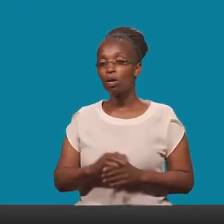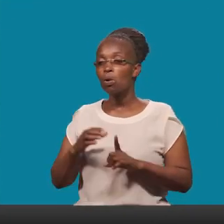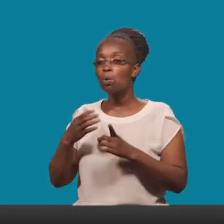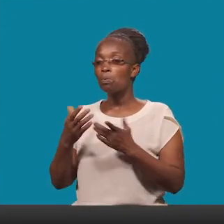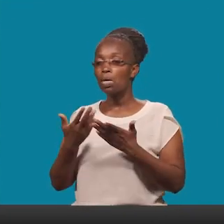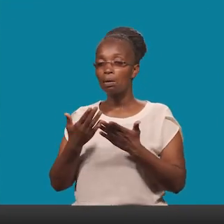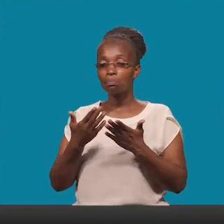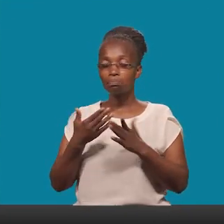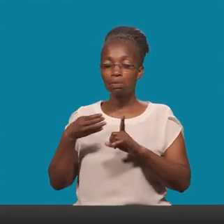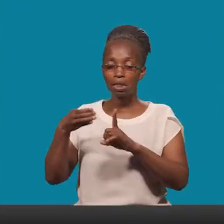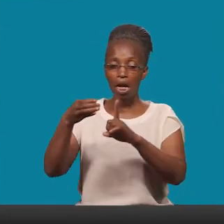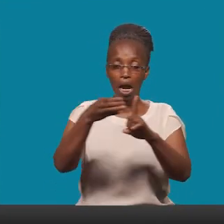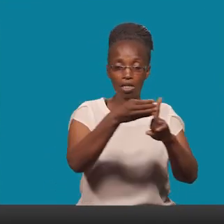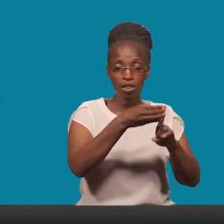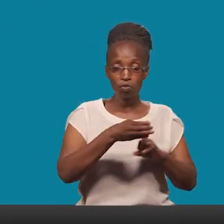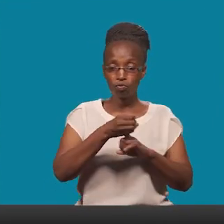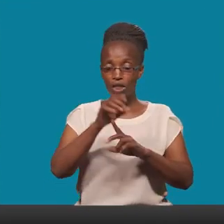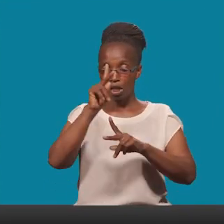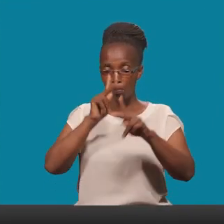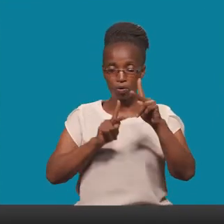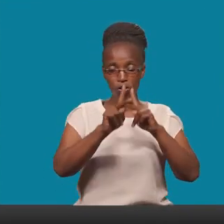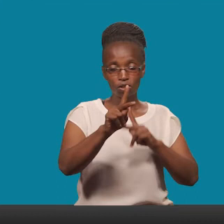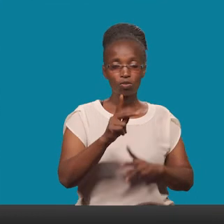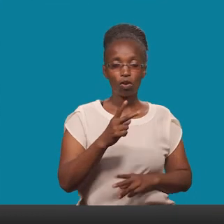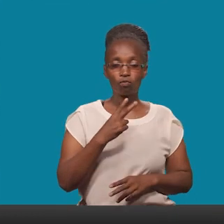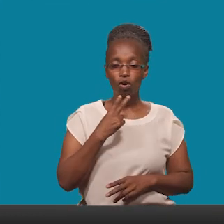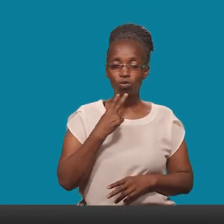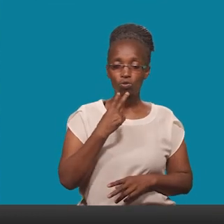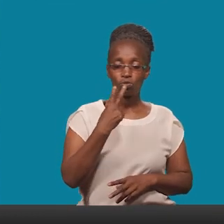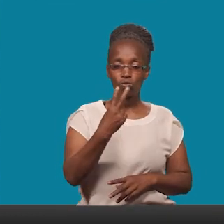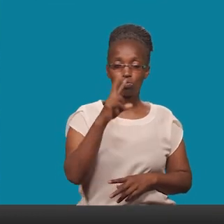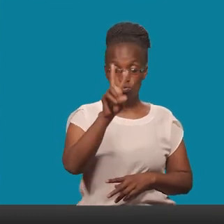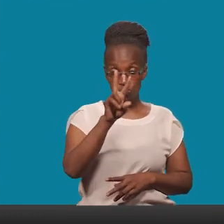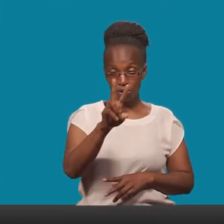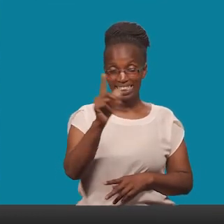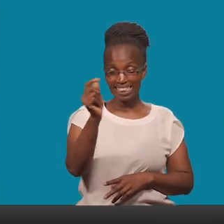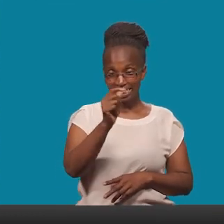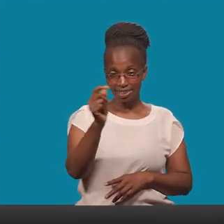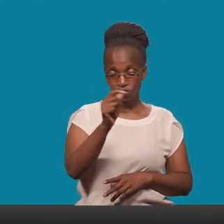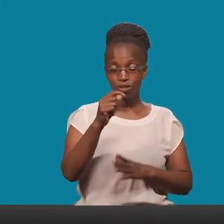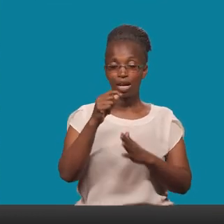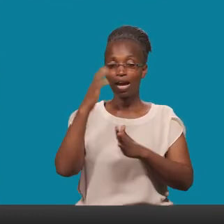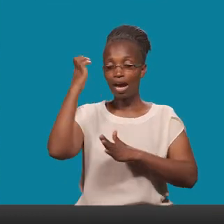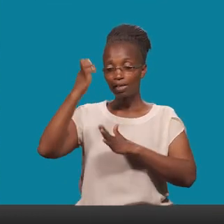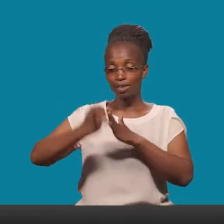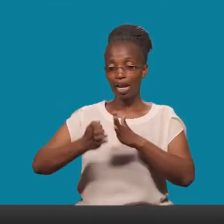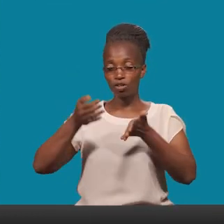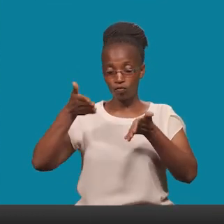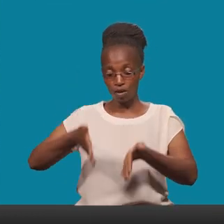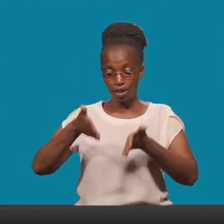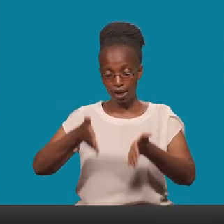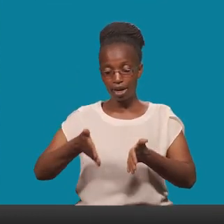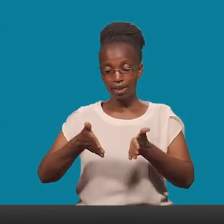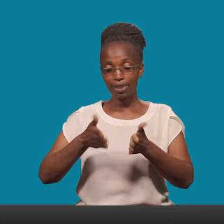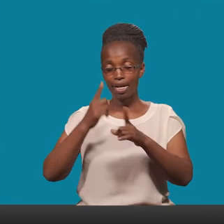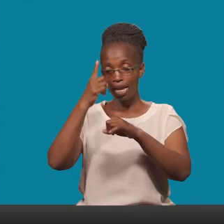course to achieve the record-shattering projection of Kenya shillings 2 trillion in collections